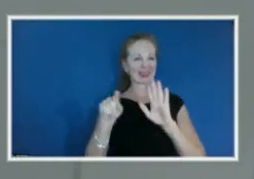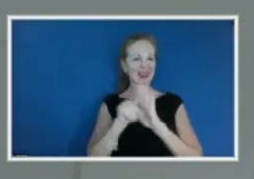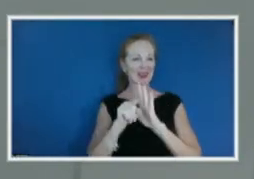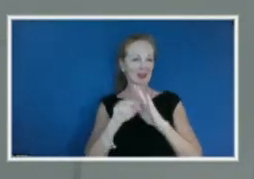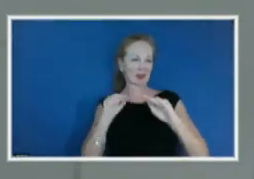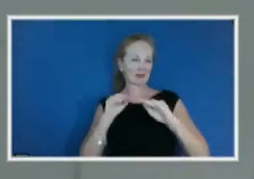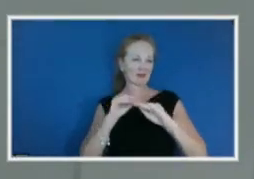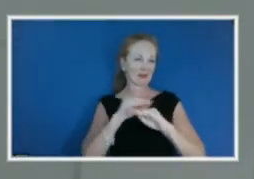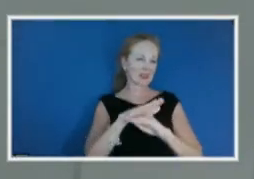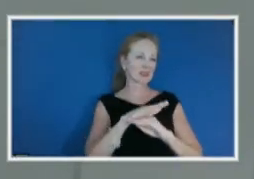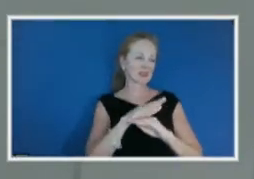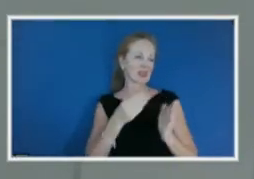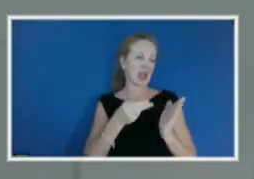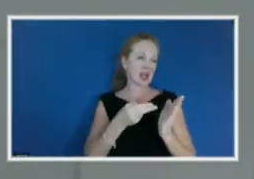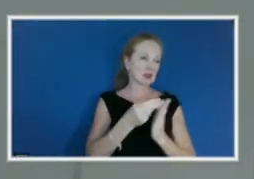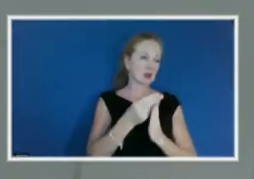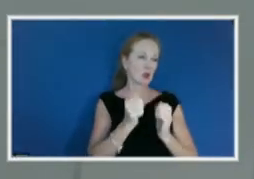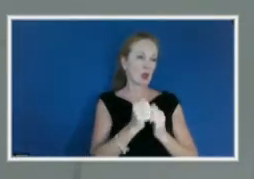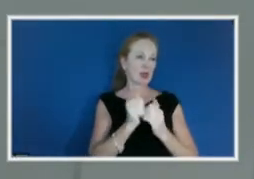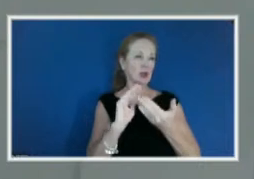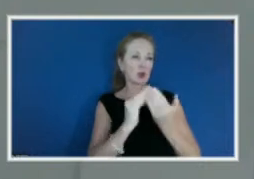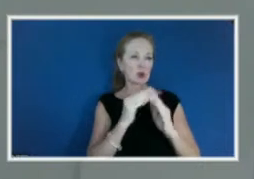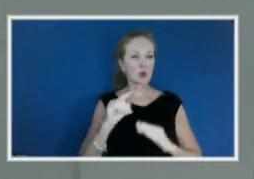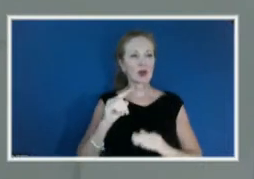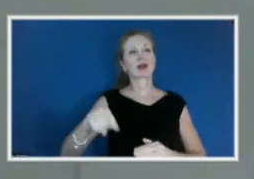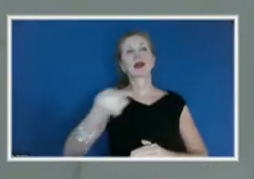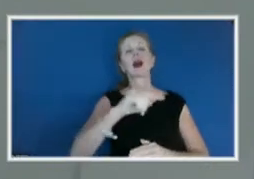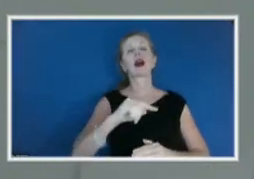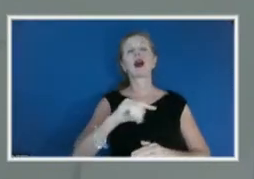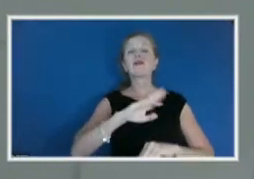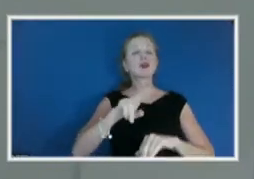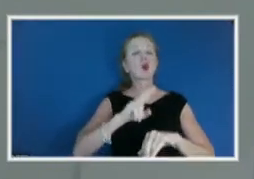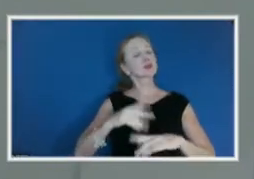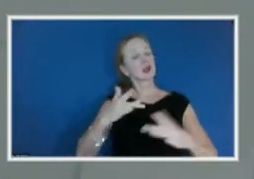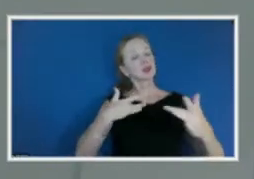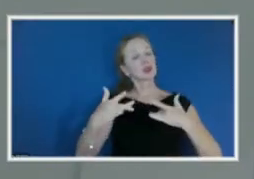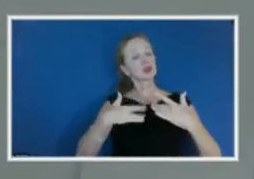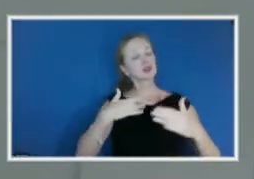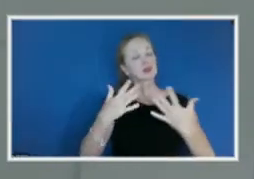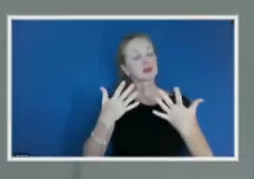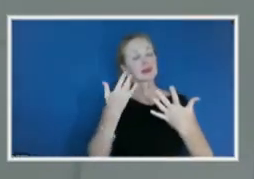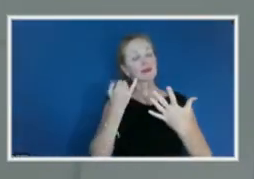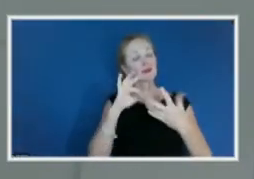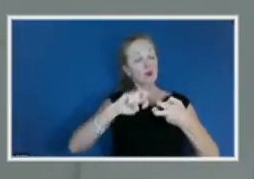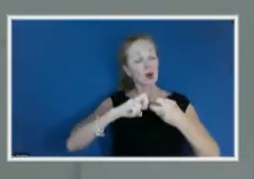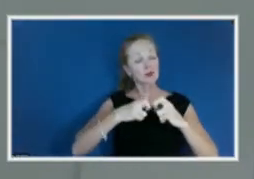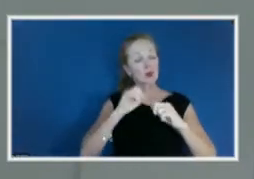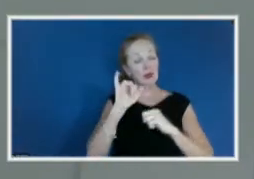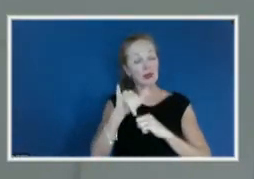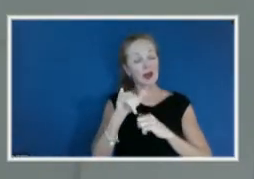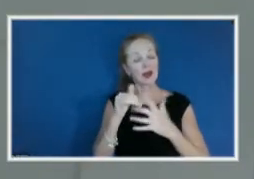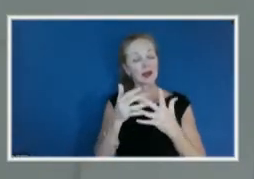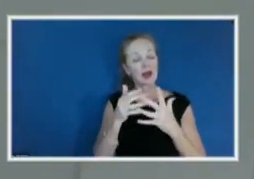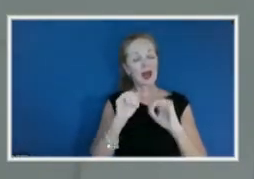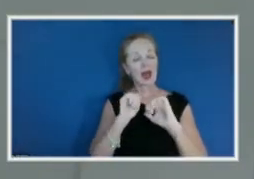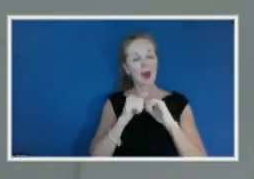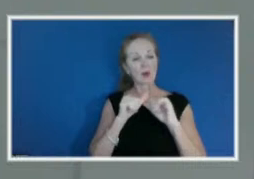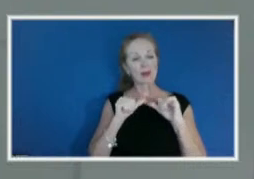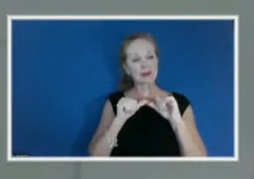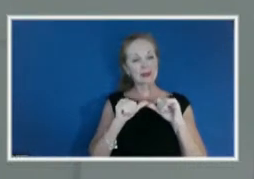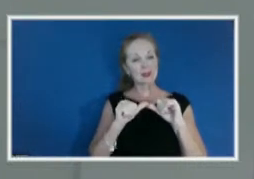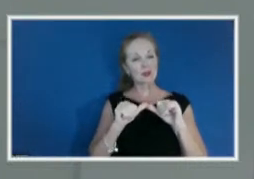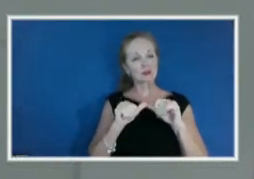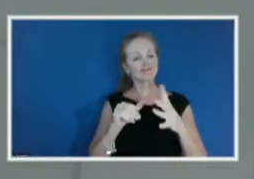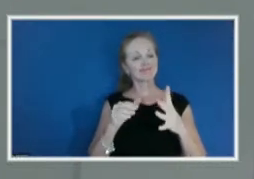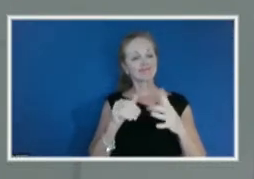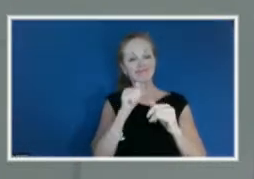transparency with the public. Of course, again, I have concerns about if there are problems with that, how we continue to deal with that.